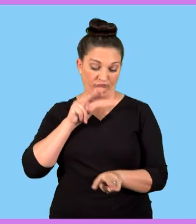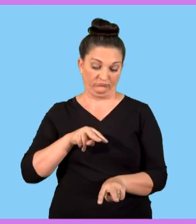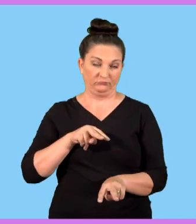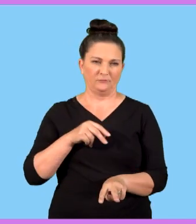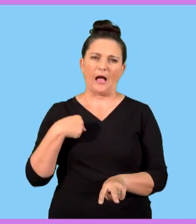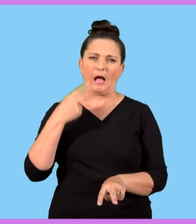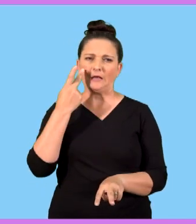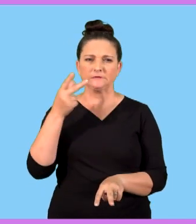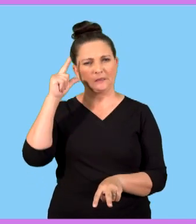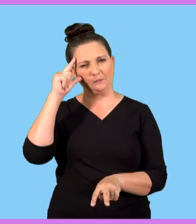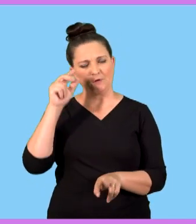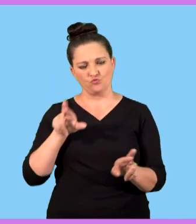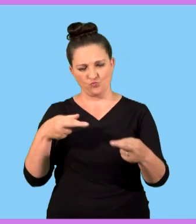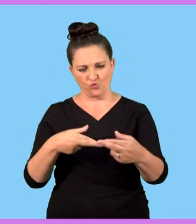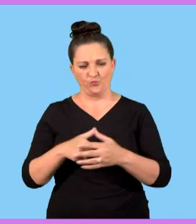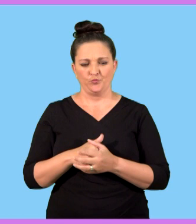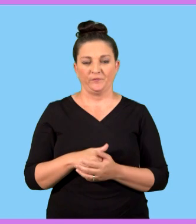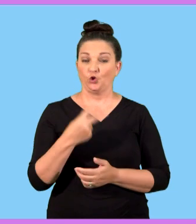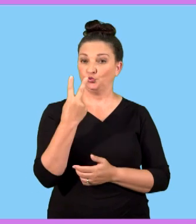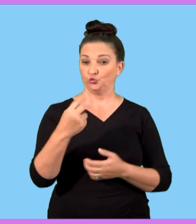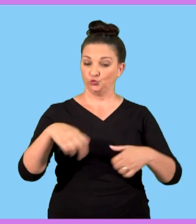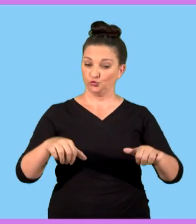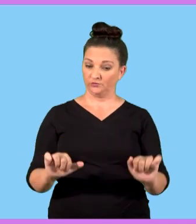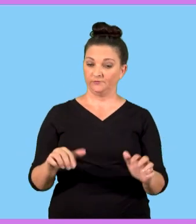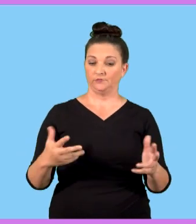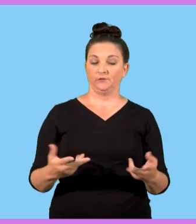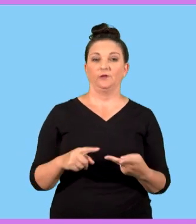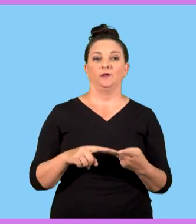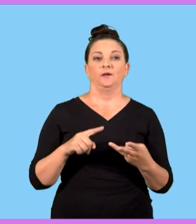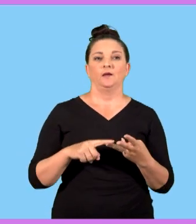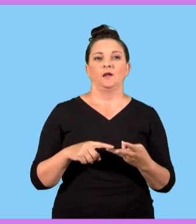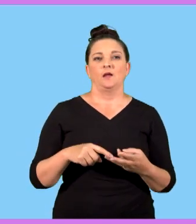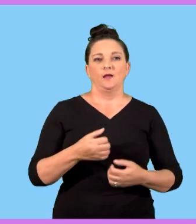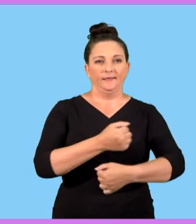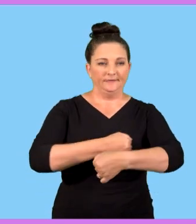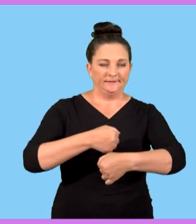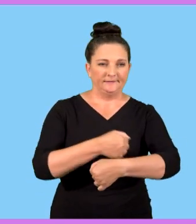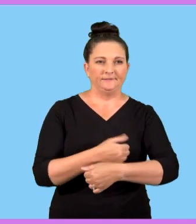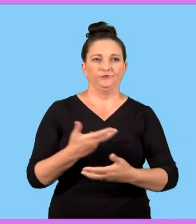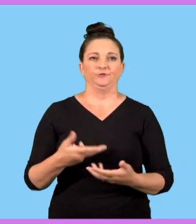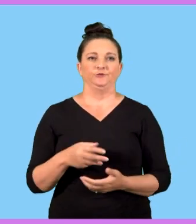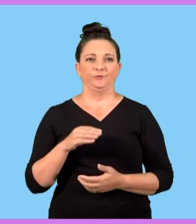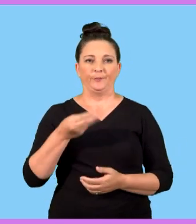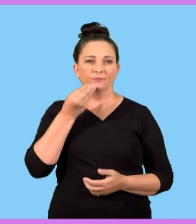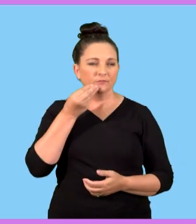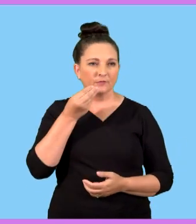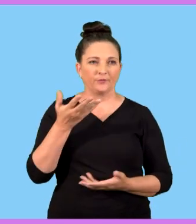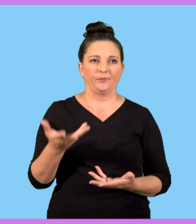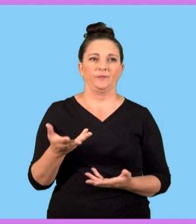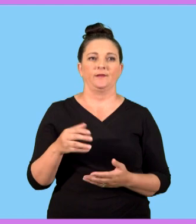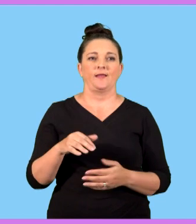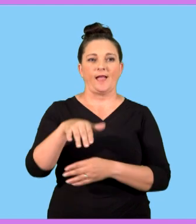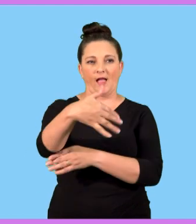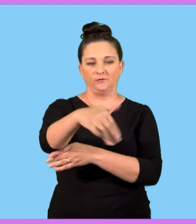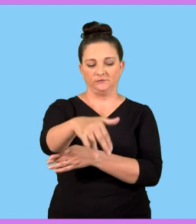can see there's a bedroom 1, bedroom 2, living room, dining room, kitchen, your bathroom, laundry. Right? There's also